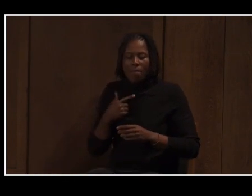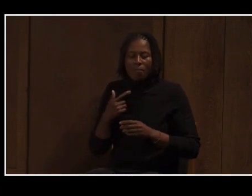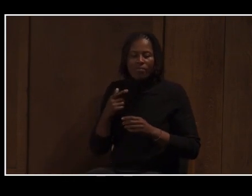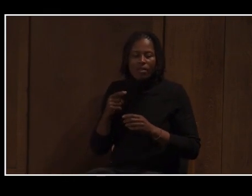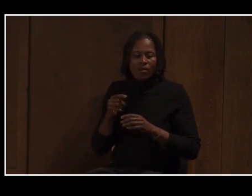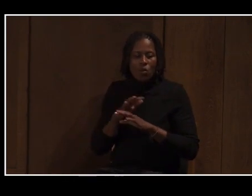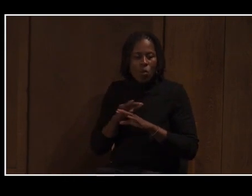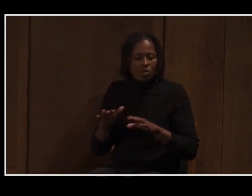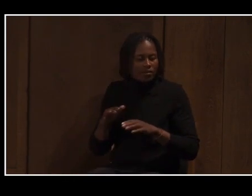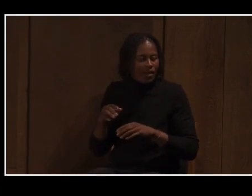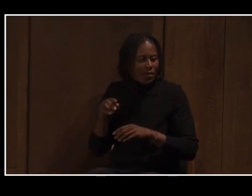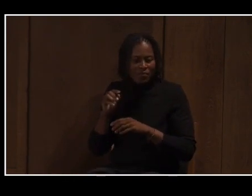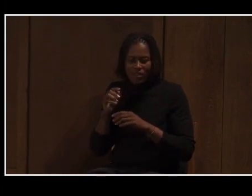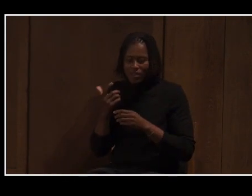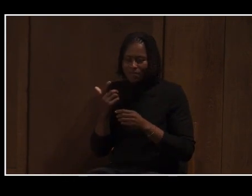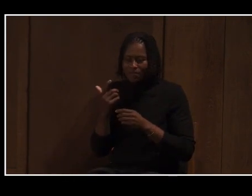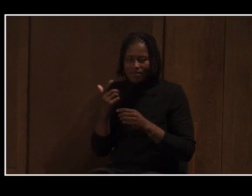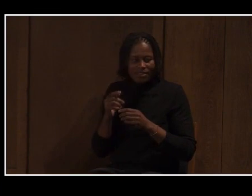But